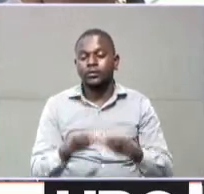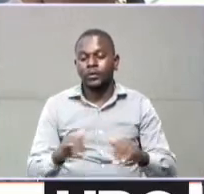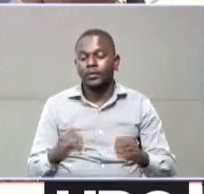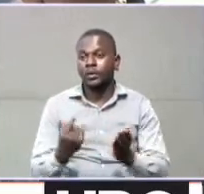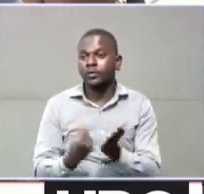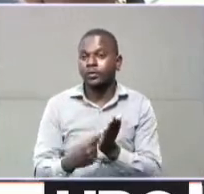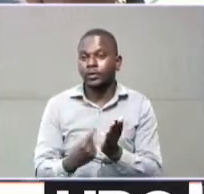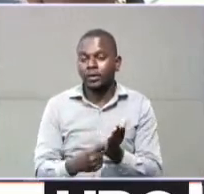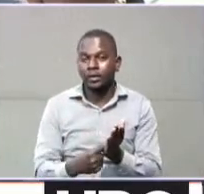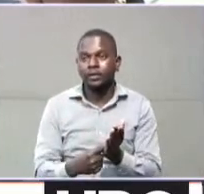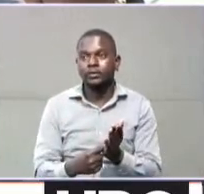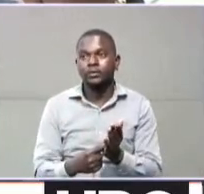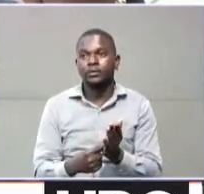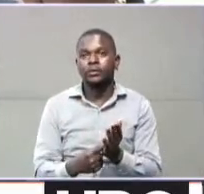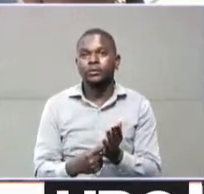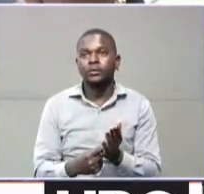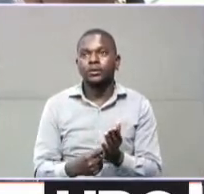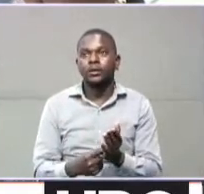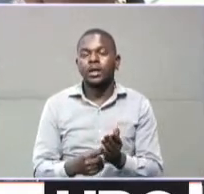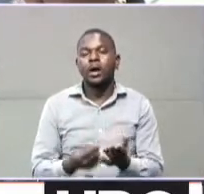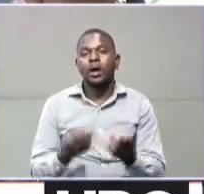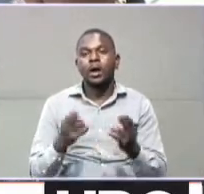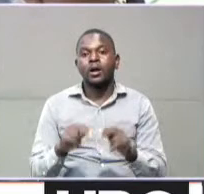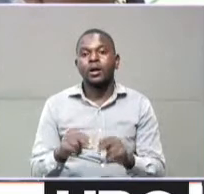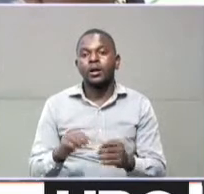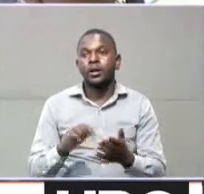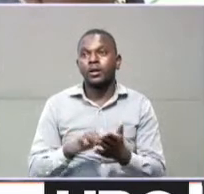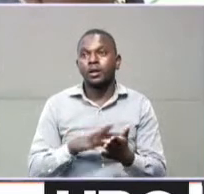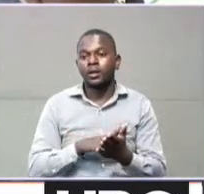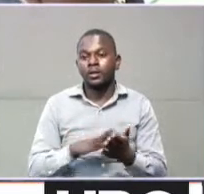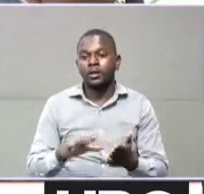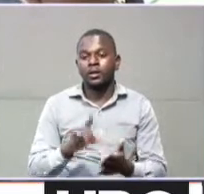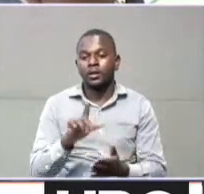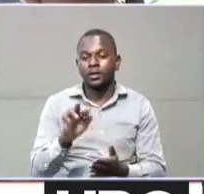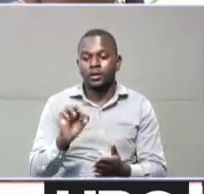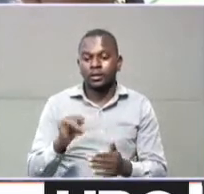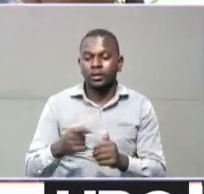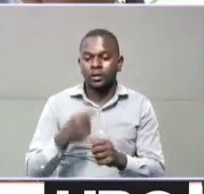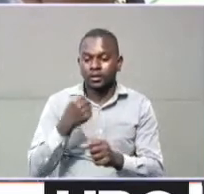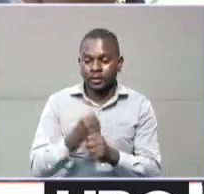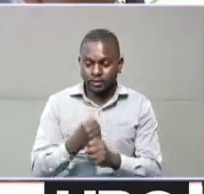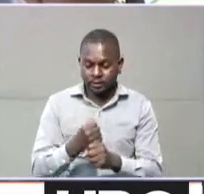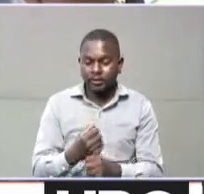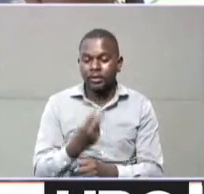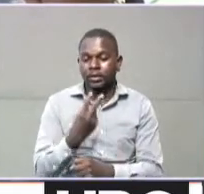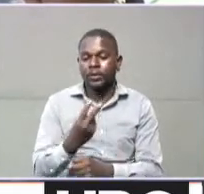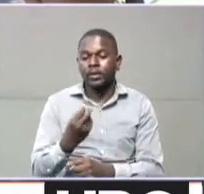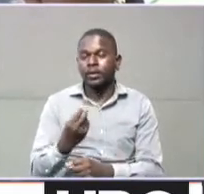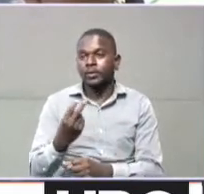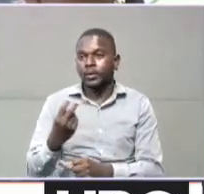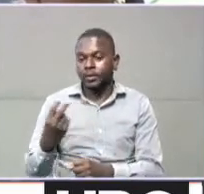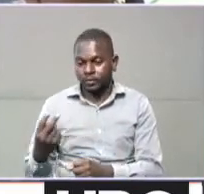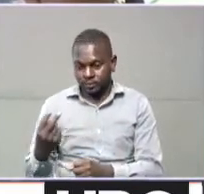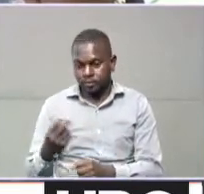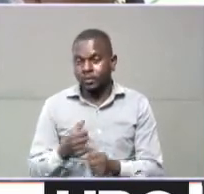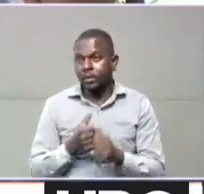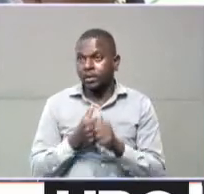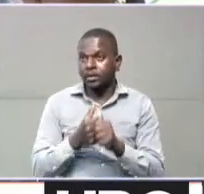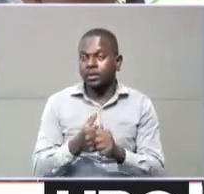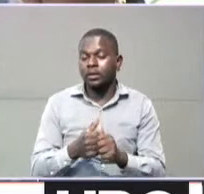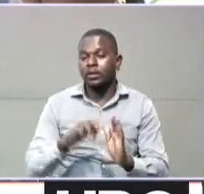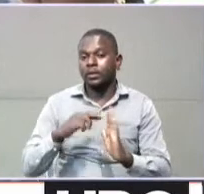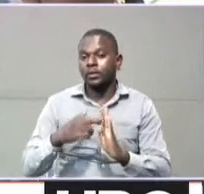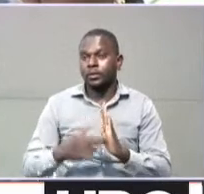uganda held on thursday 18 august 2022 and in accordance with